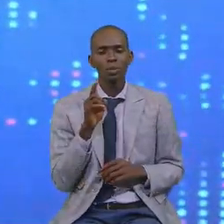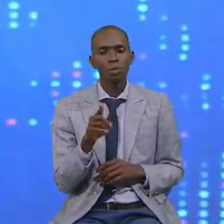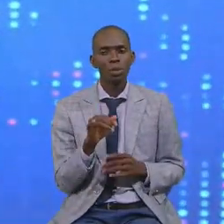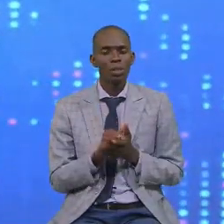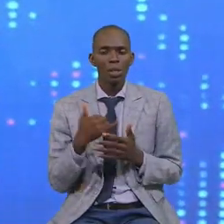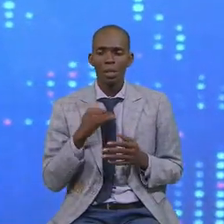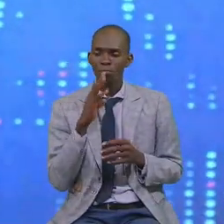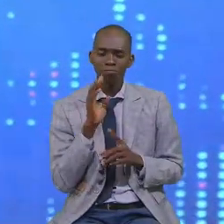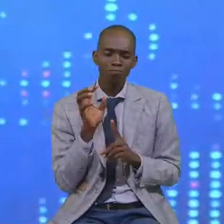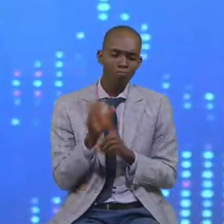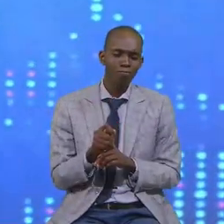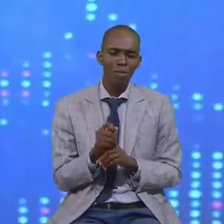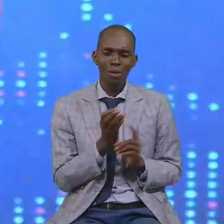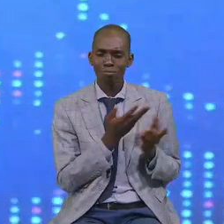life,